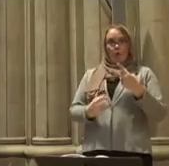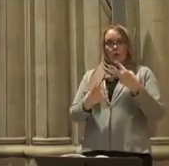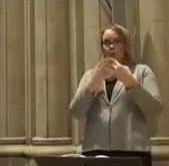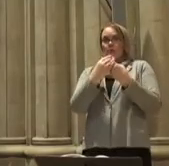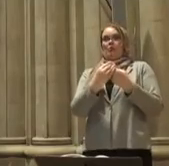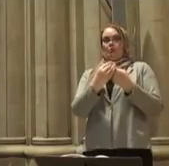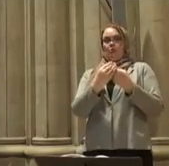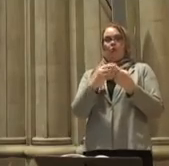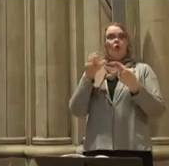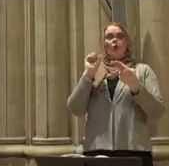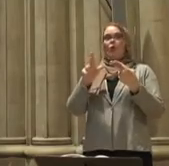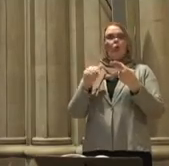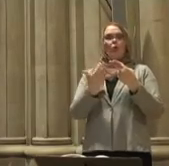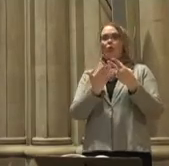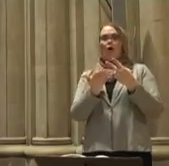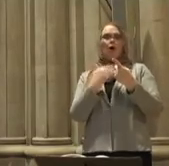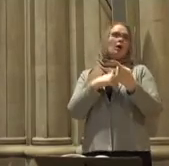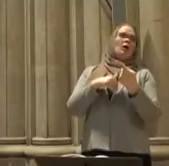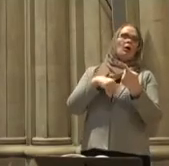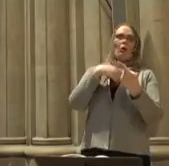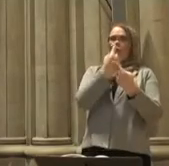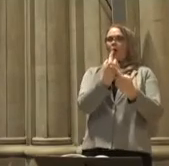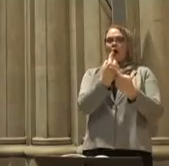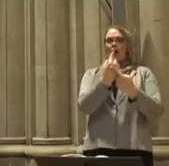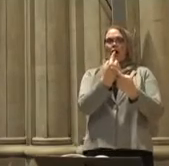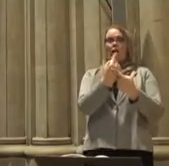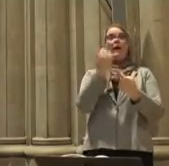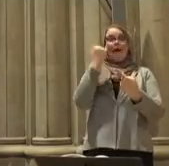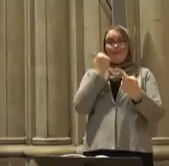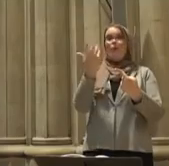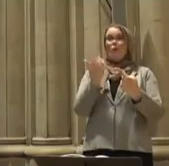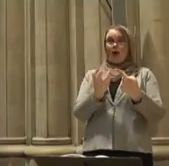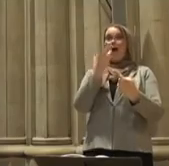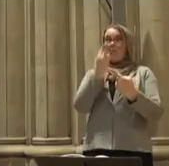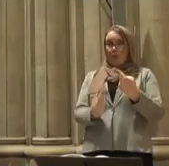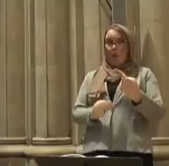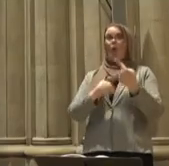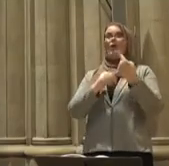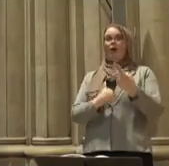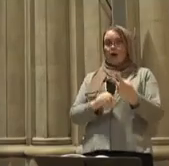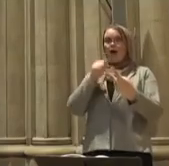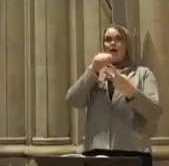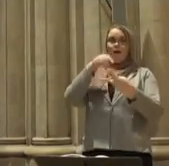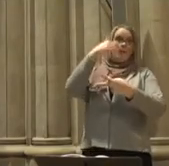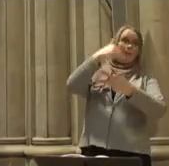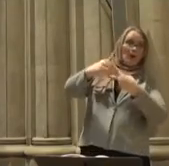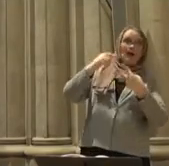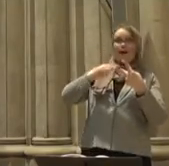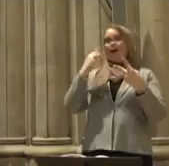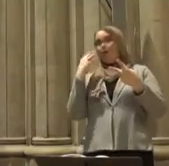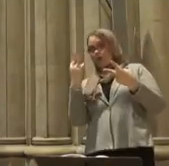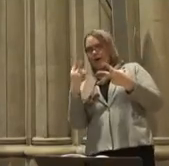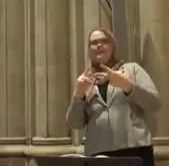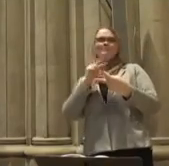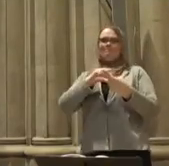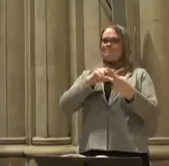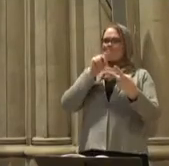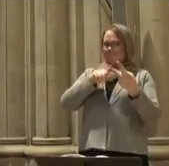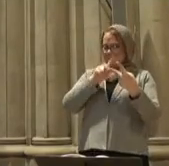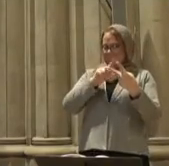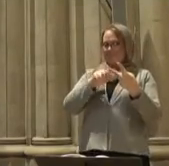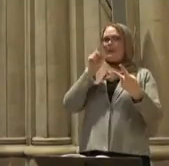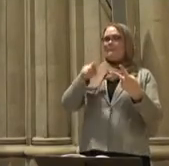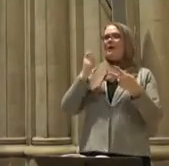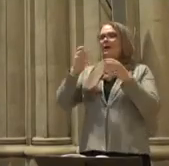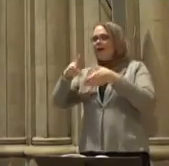the bread if you prefer. If you decide you would like to receive the wine as well, we ask that you please drink from the chalice and